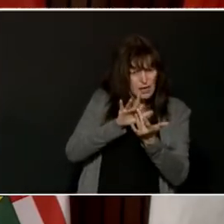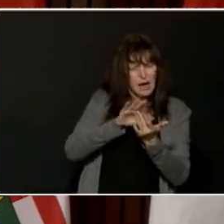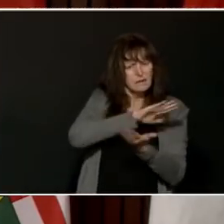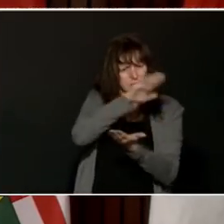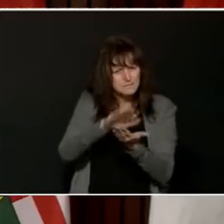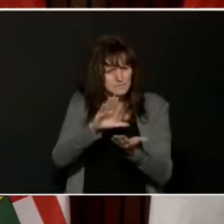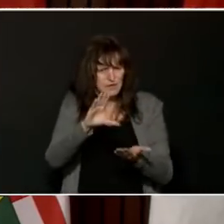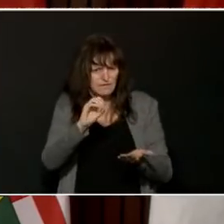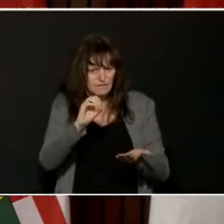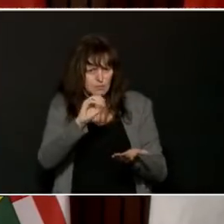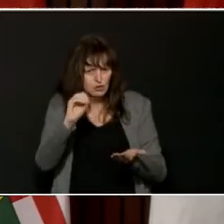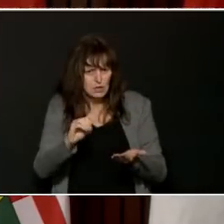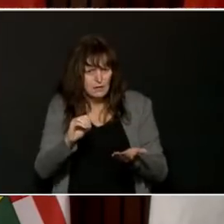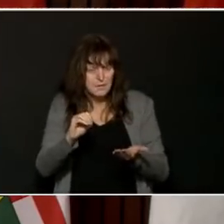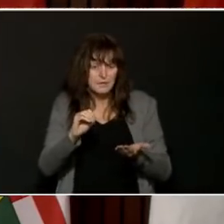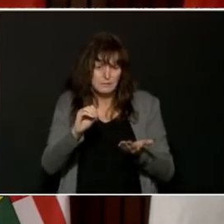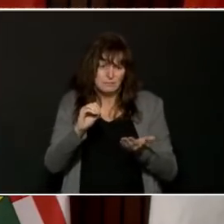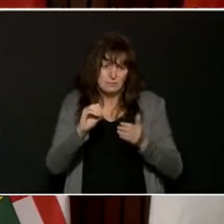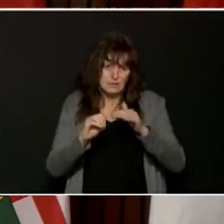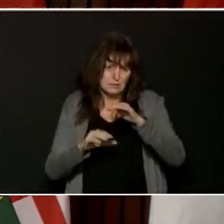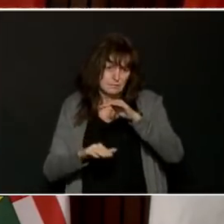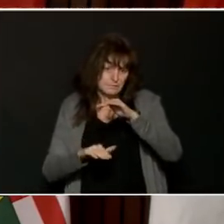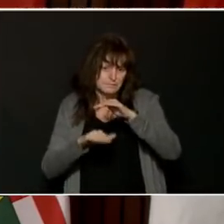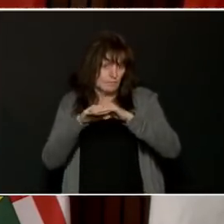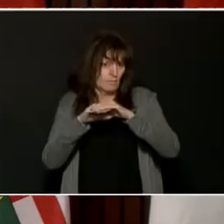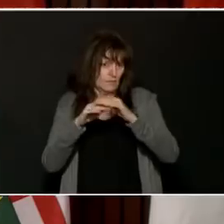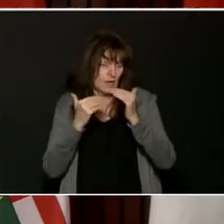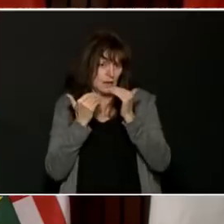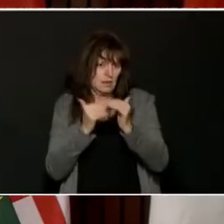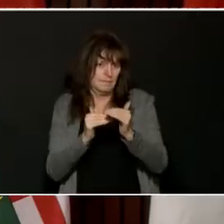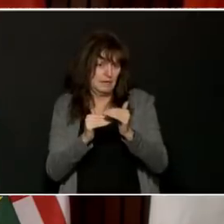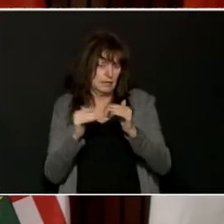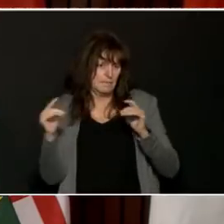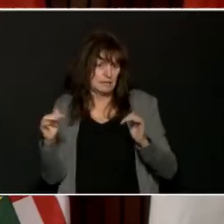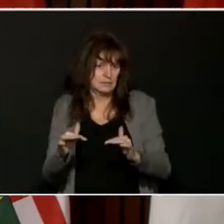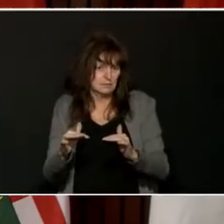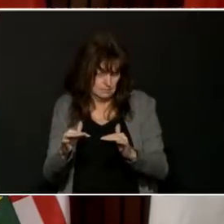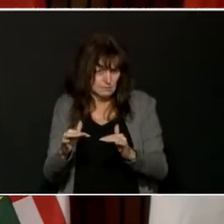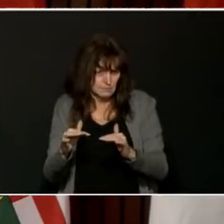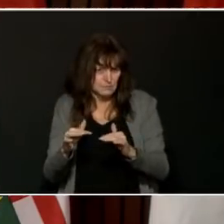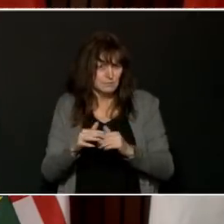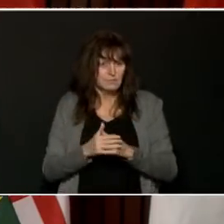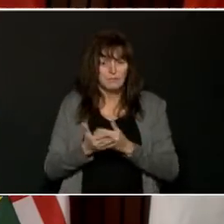require capacity limitations of some sort. It would require different approaches to making sure that